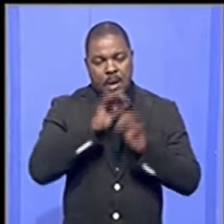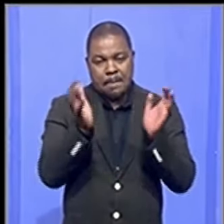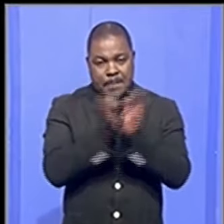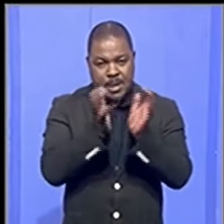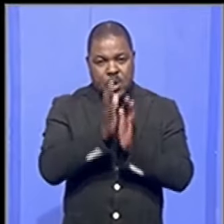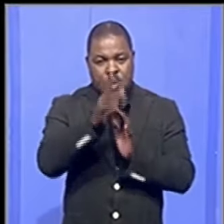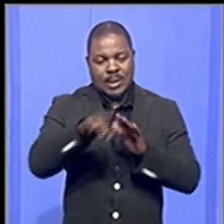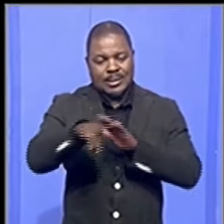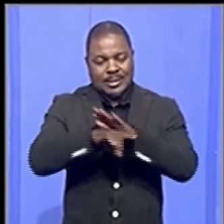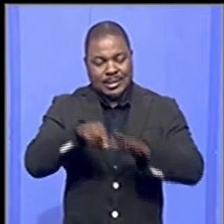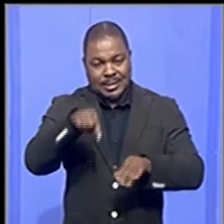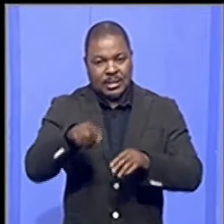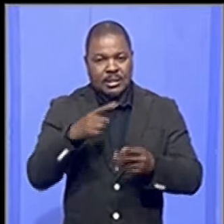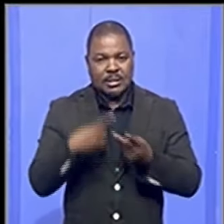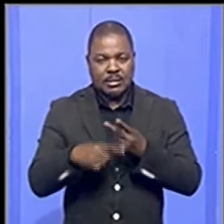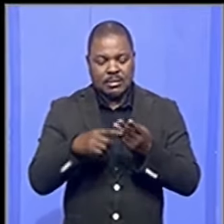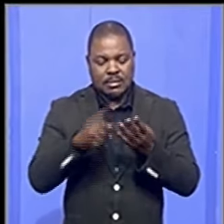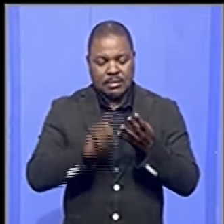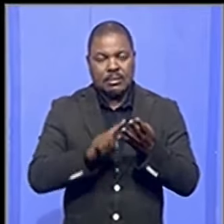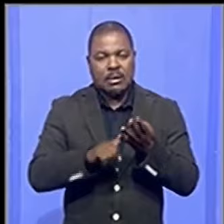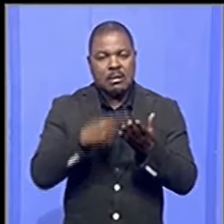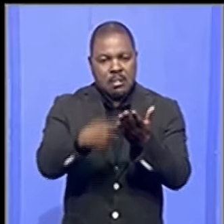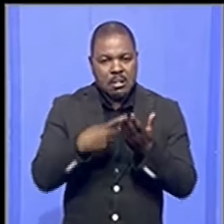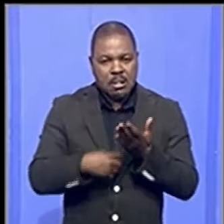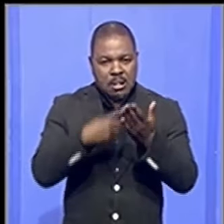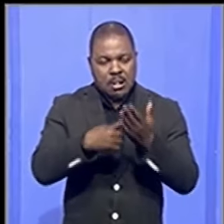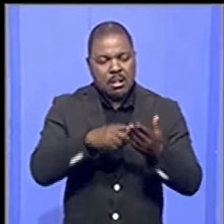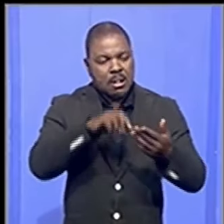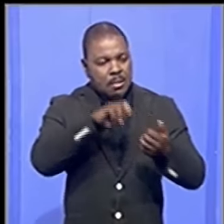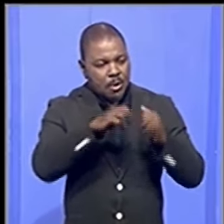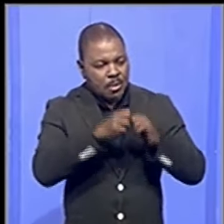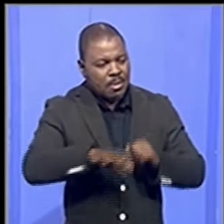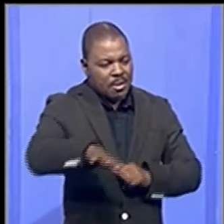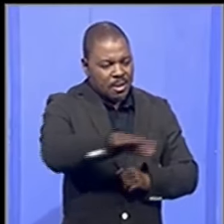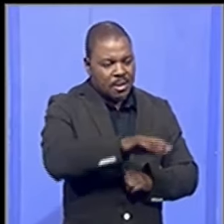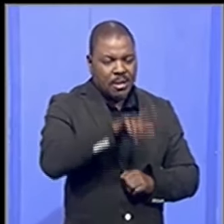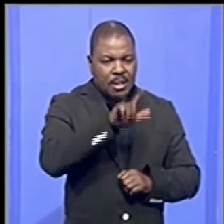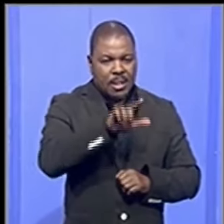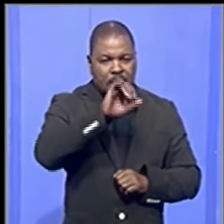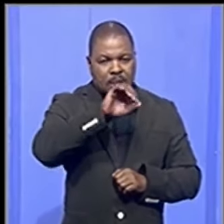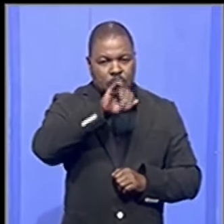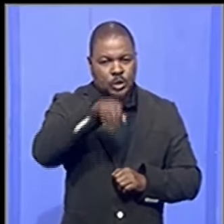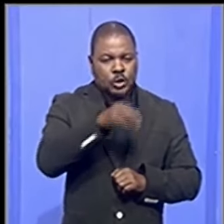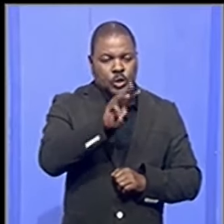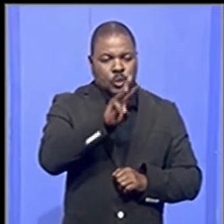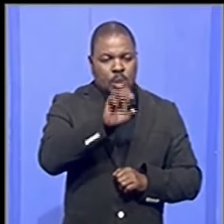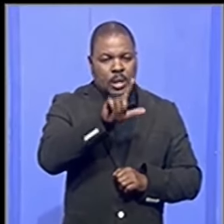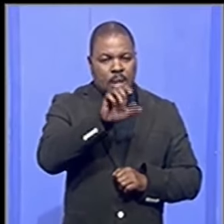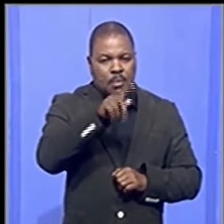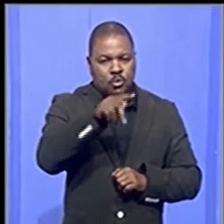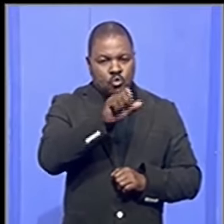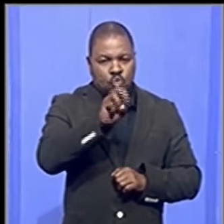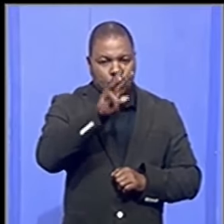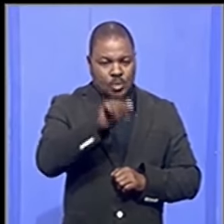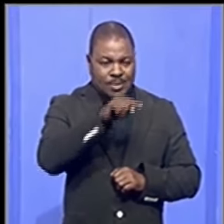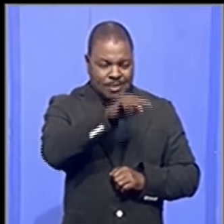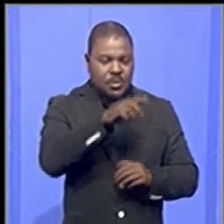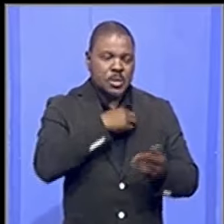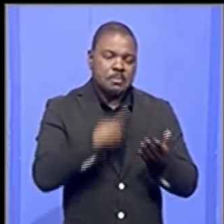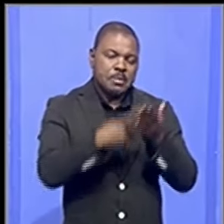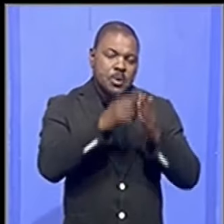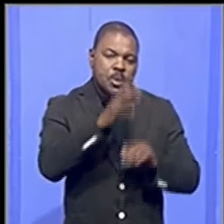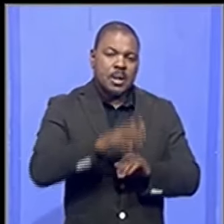re buisana ka diphepetso tse shebaneng le setjhaba sa rona mona le jole puso. Mme ditabeng tseo tse tlotla re bua ka tsona re ke ra